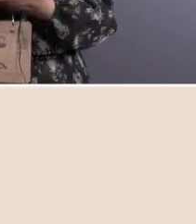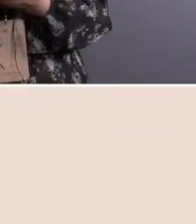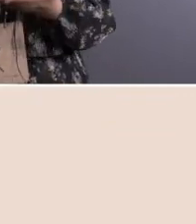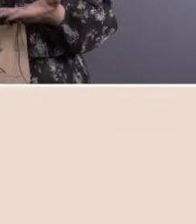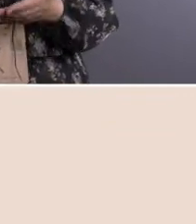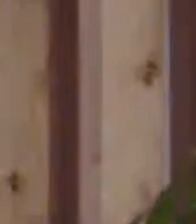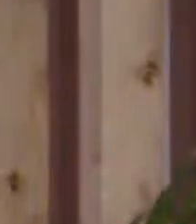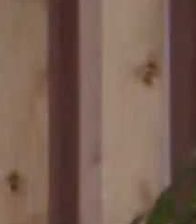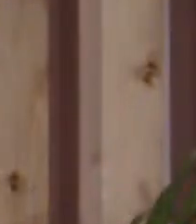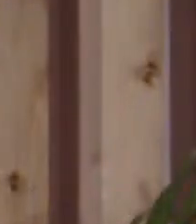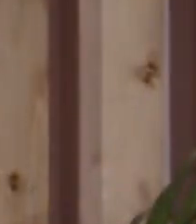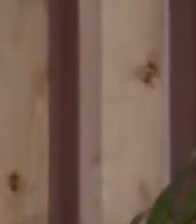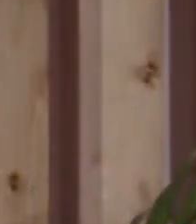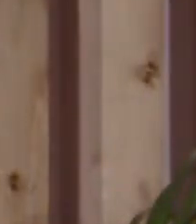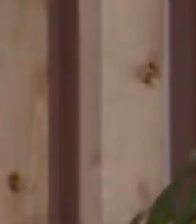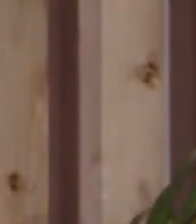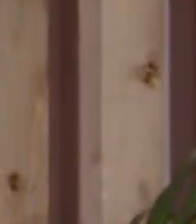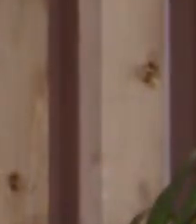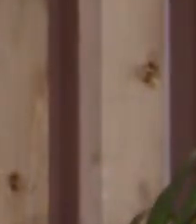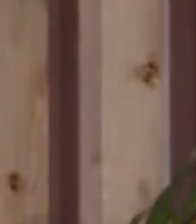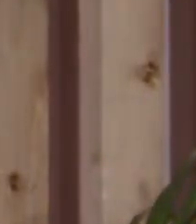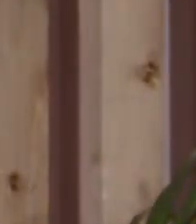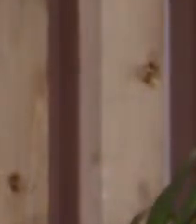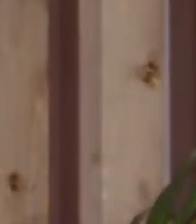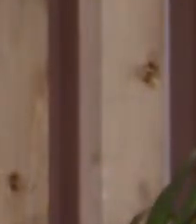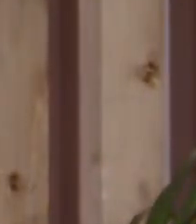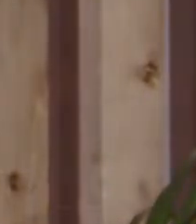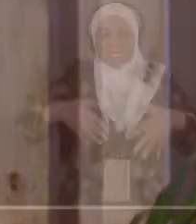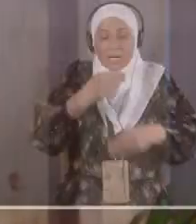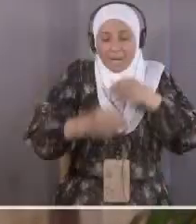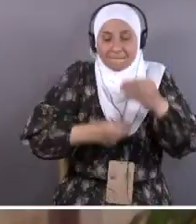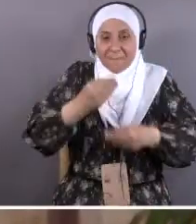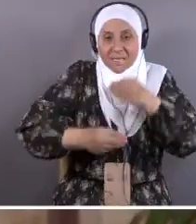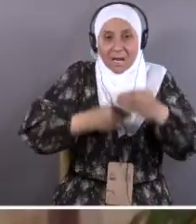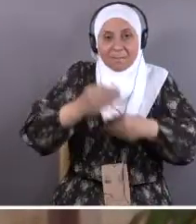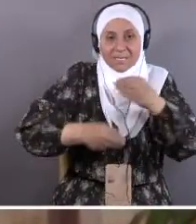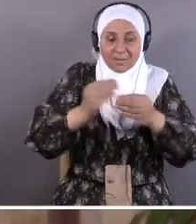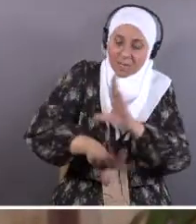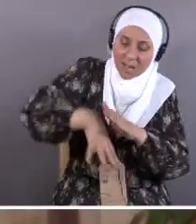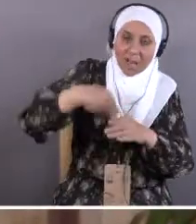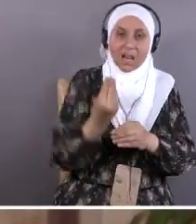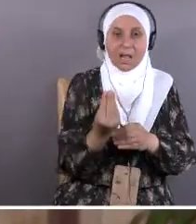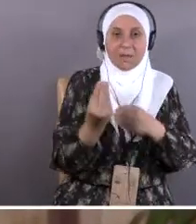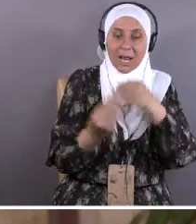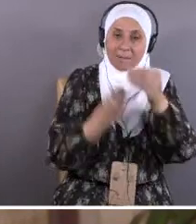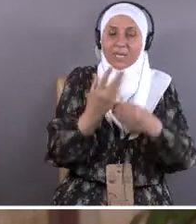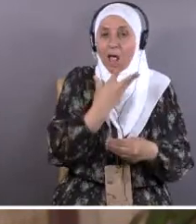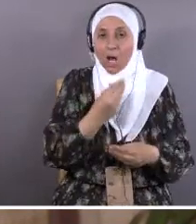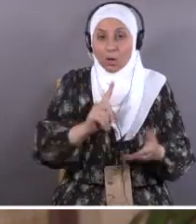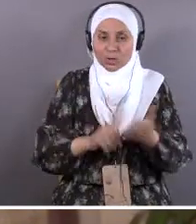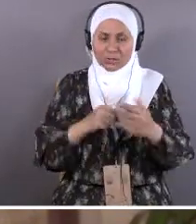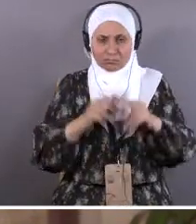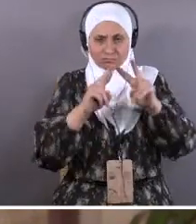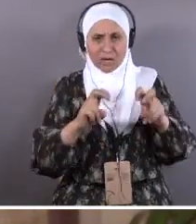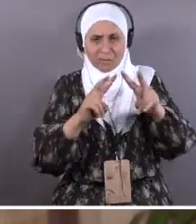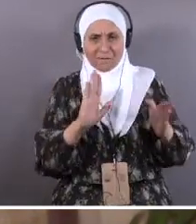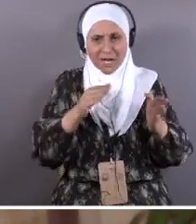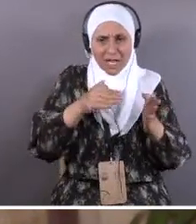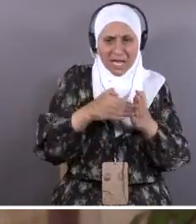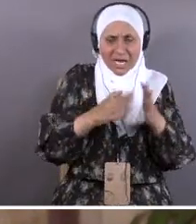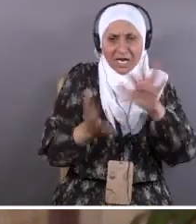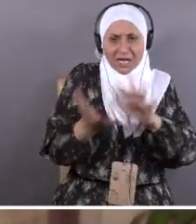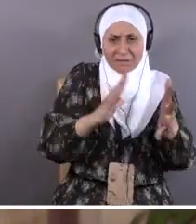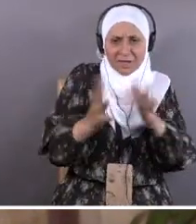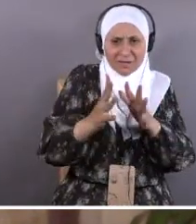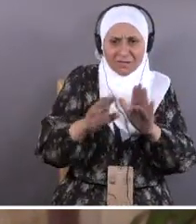ecosystems. During the summit, we released the results of a new study on the state of natural ecosystems in Qatar.